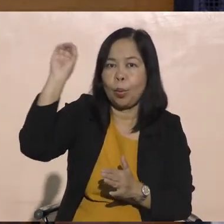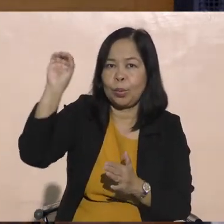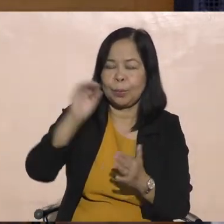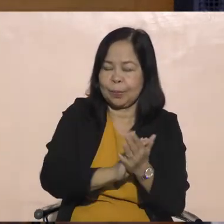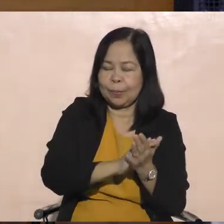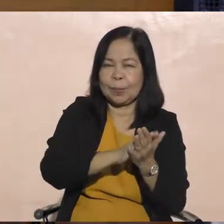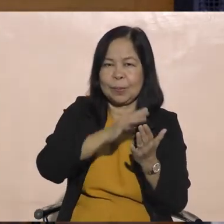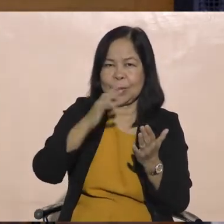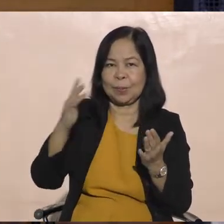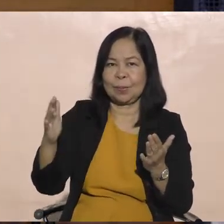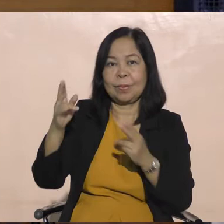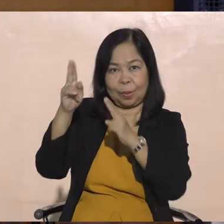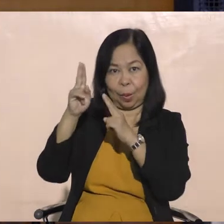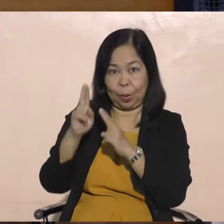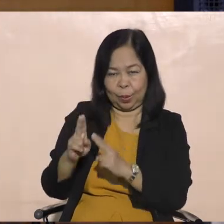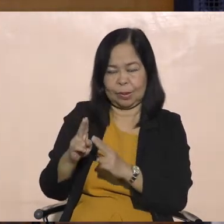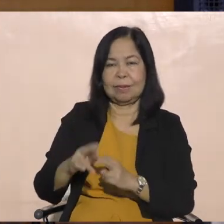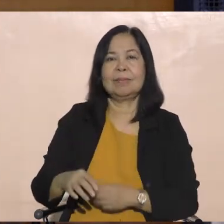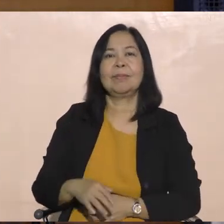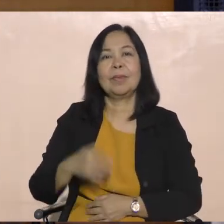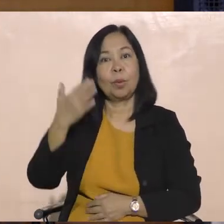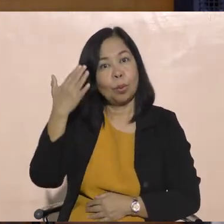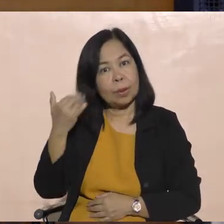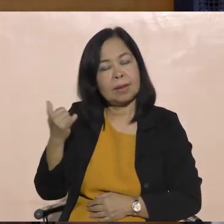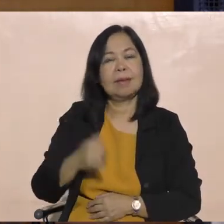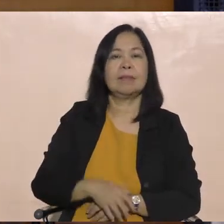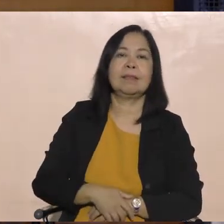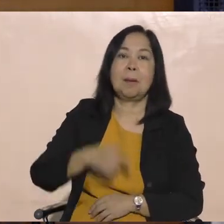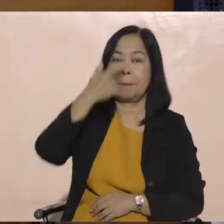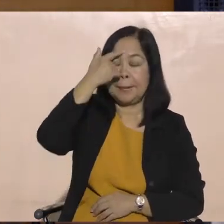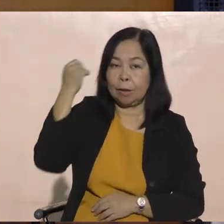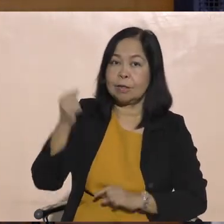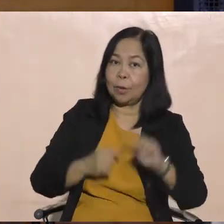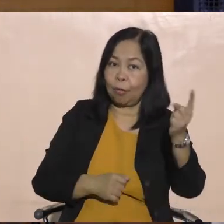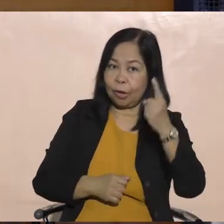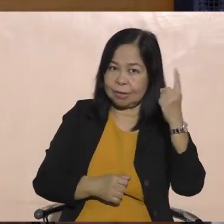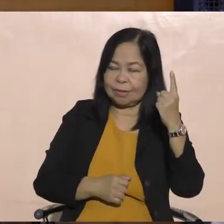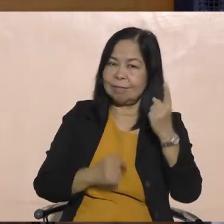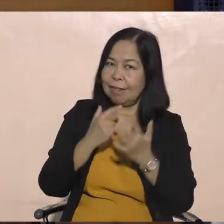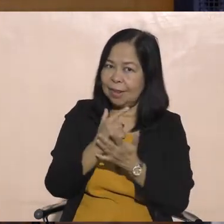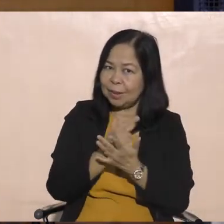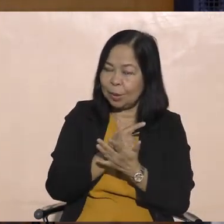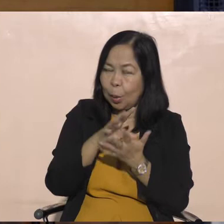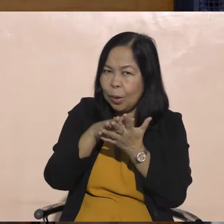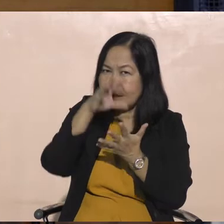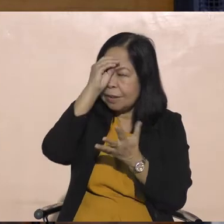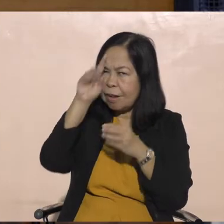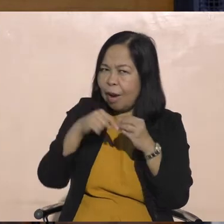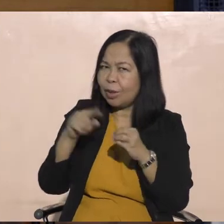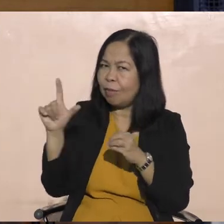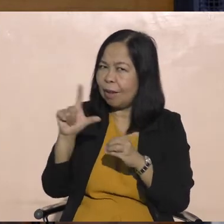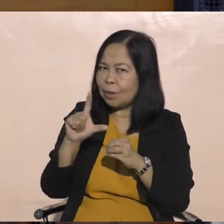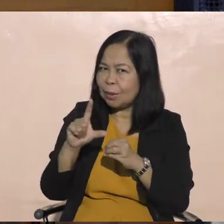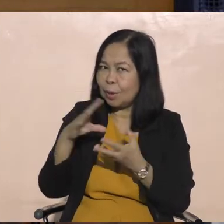kaigsunan? In everything that God does, it is for His glory. Nga naman, because number one lesson, mga kaigsunan, that we can learn out